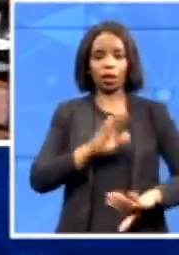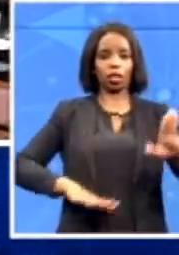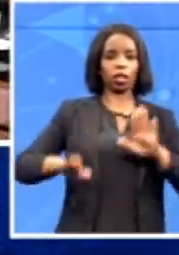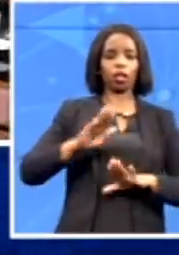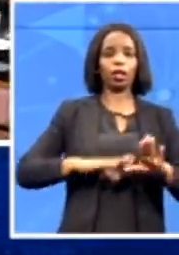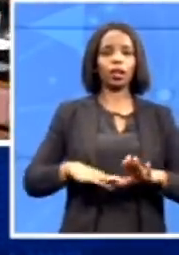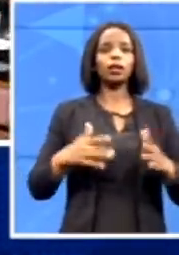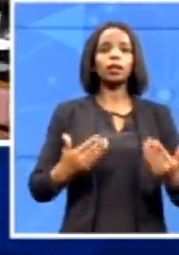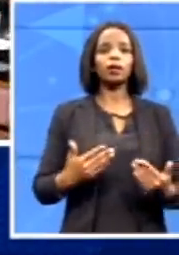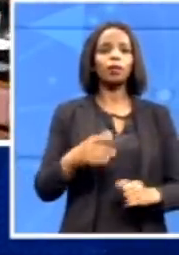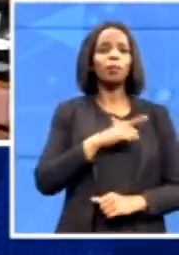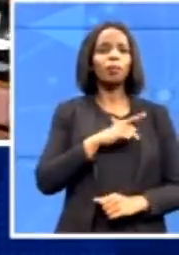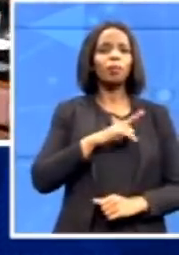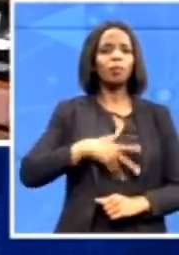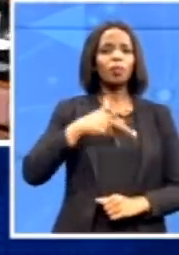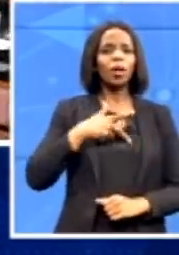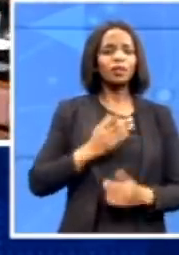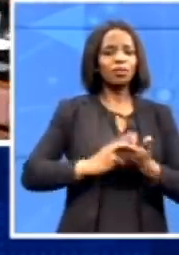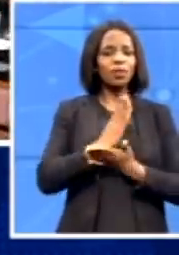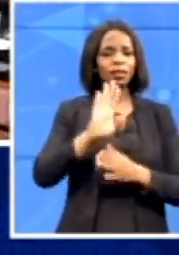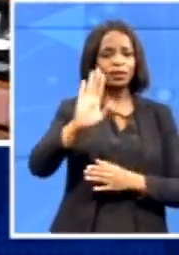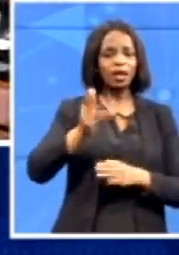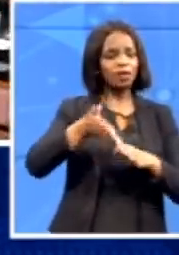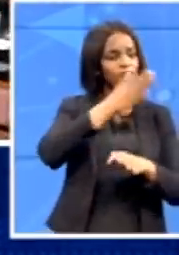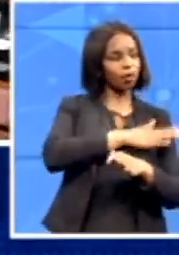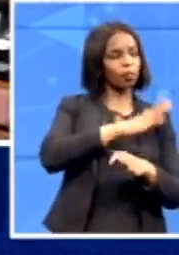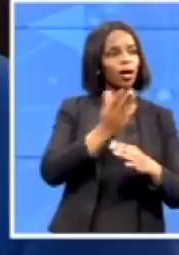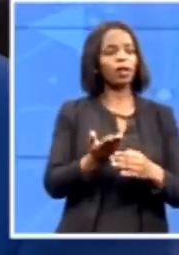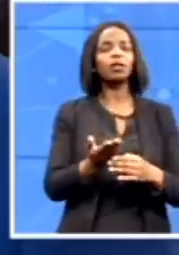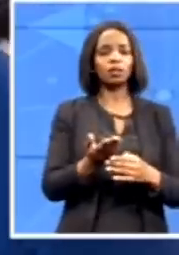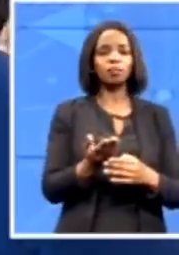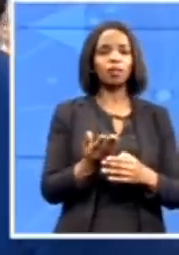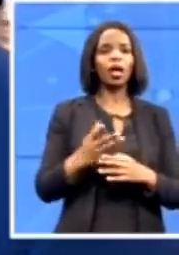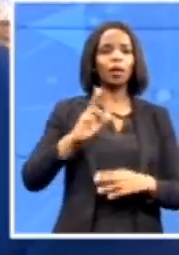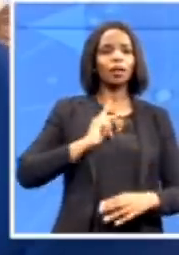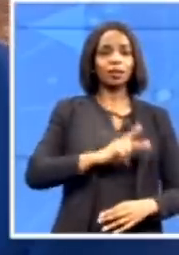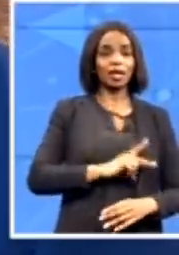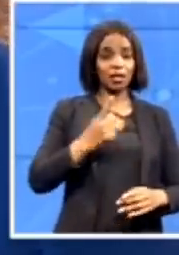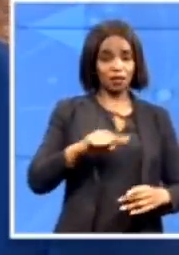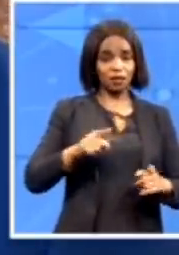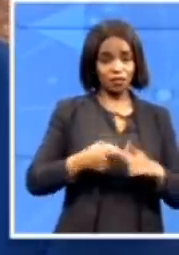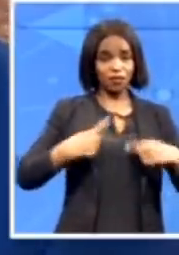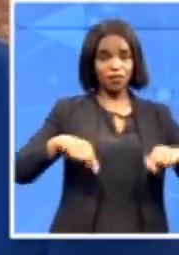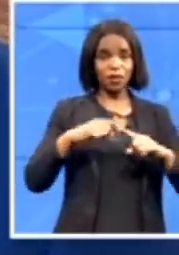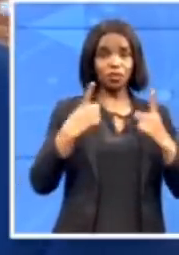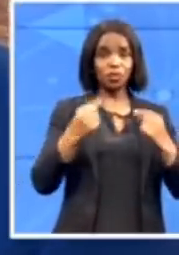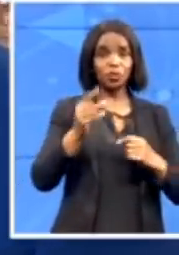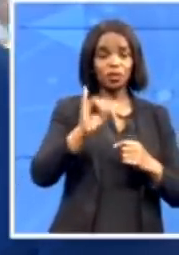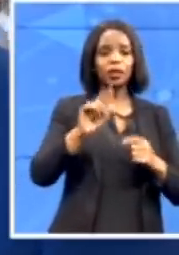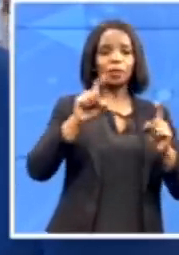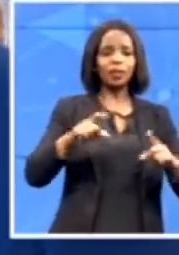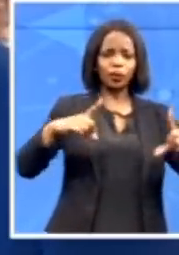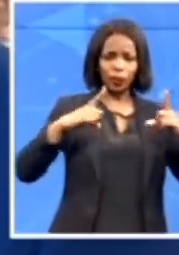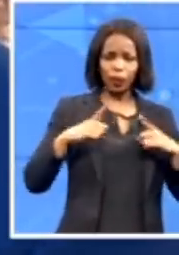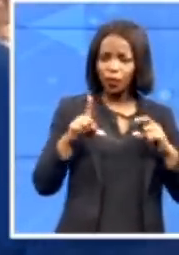former president. So in order for us to do that, let's deal with all the preliminary issues now and all the other elements or cause for complaints